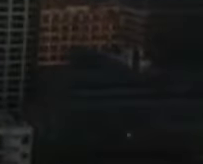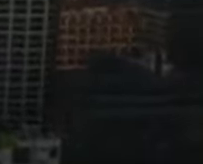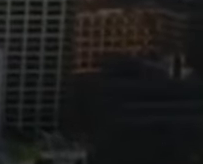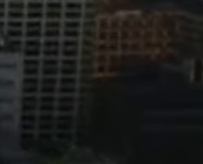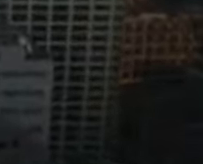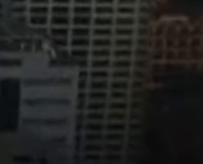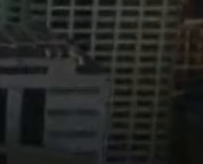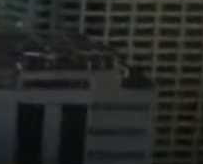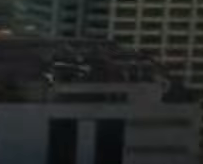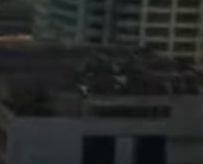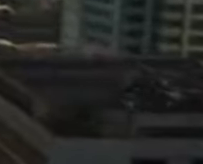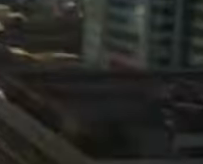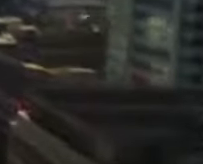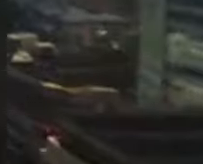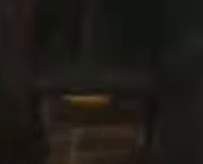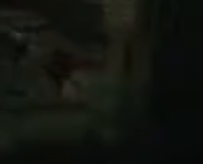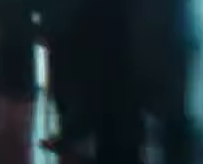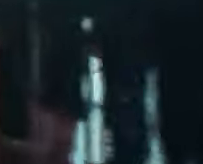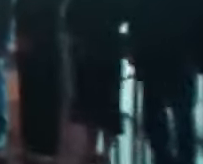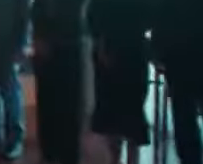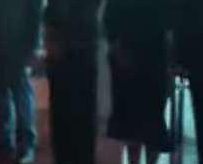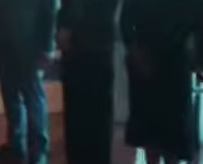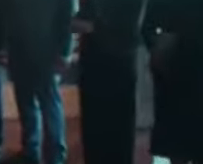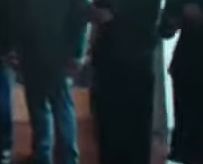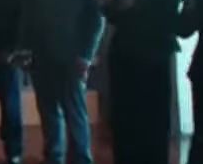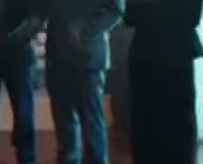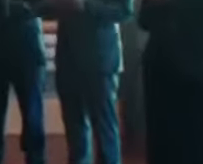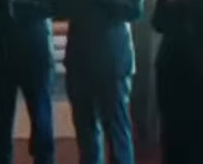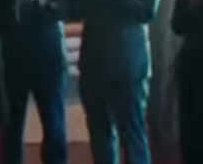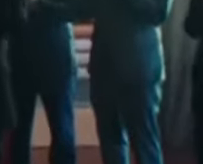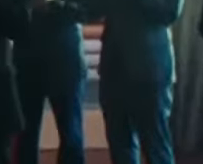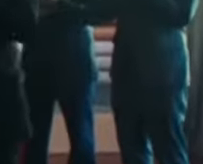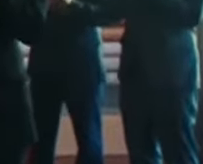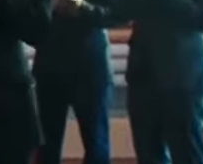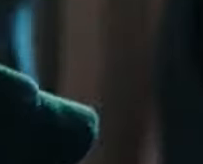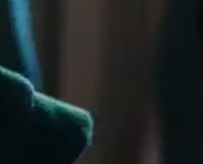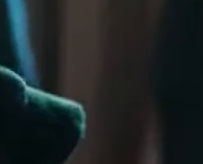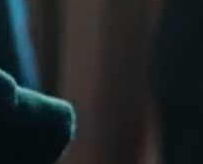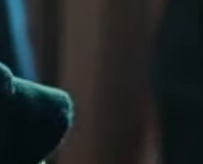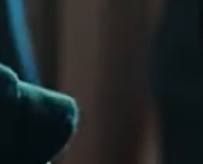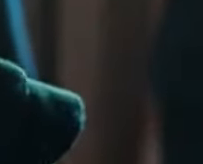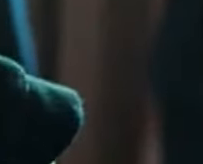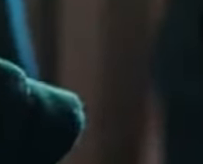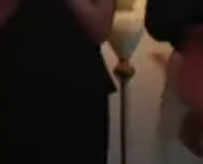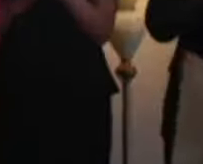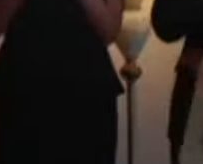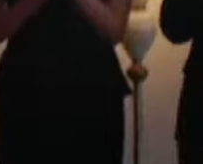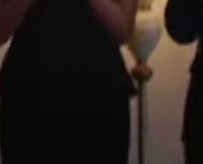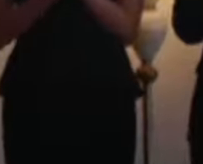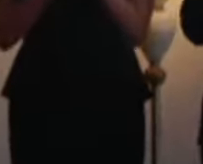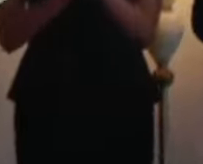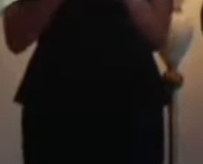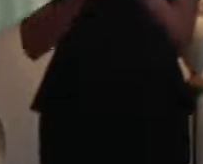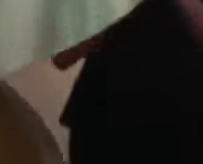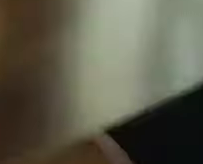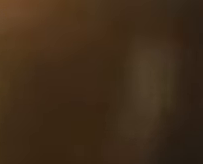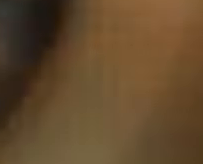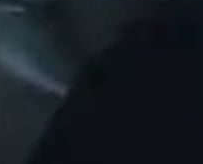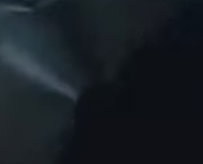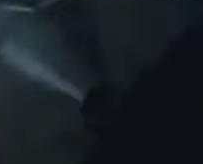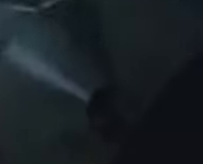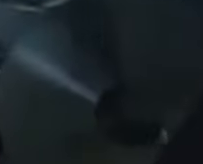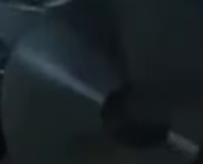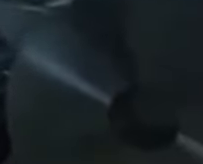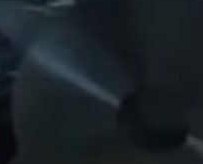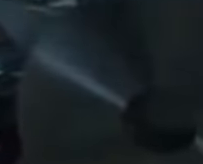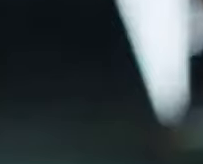From here, possibilities are everywhere. From taking first steps here, to beginning your own wealth journey